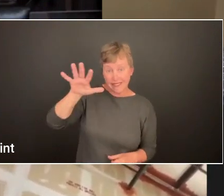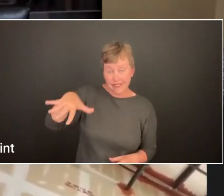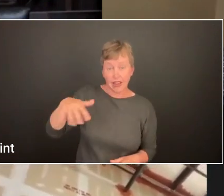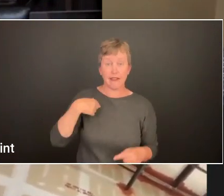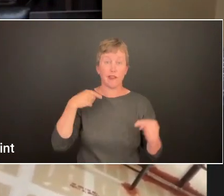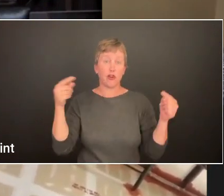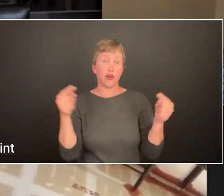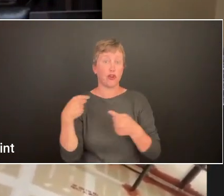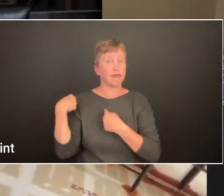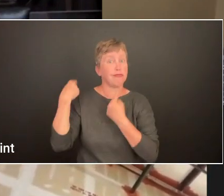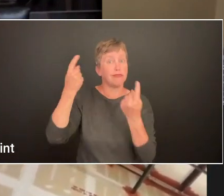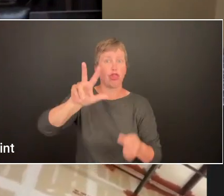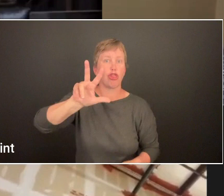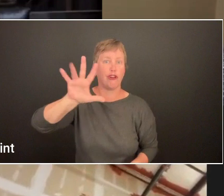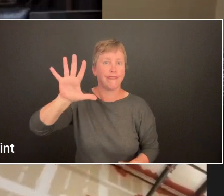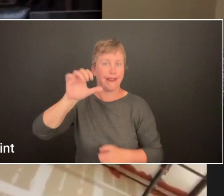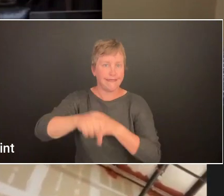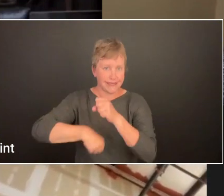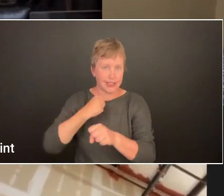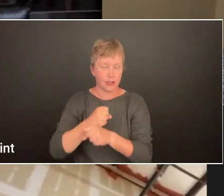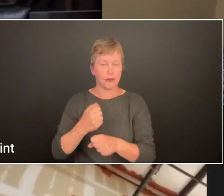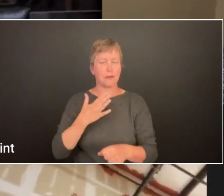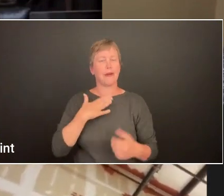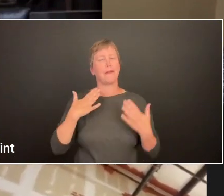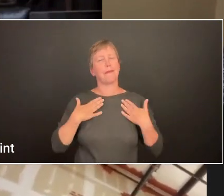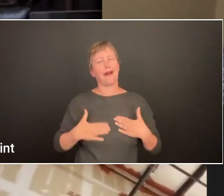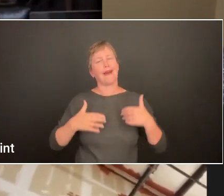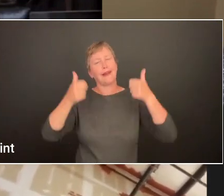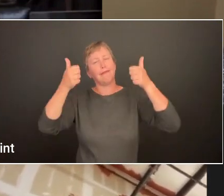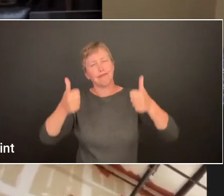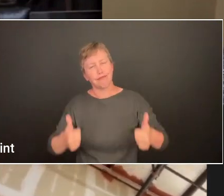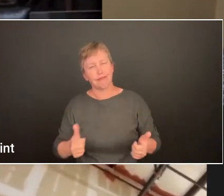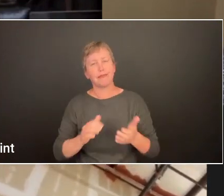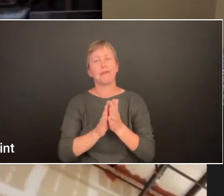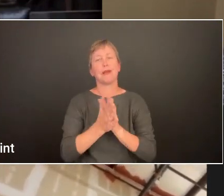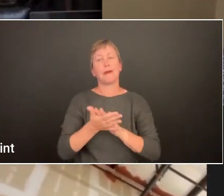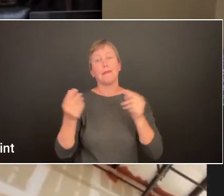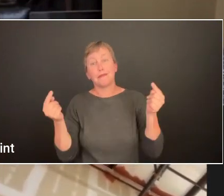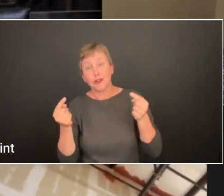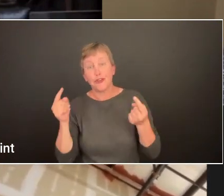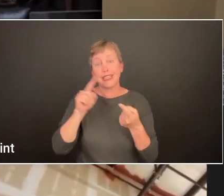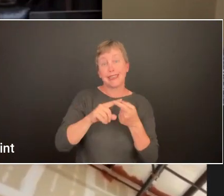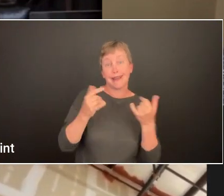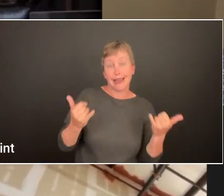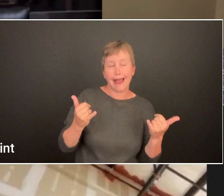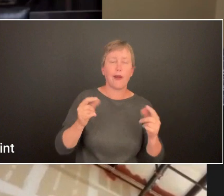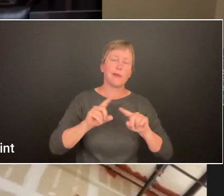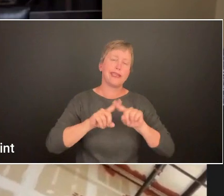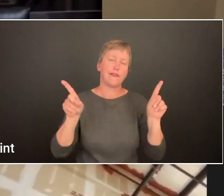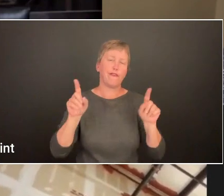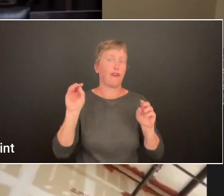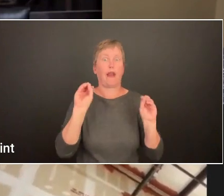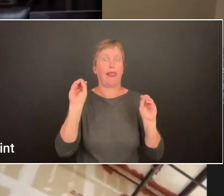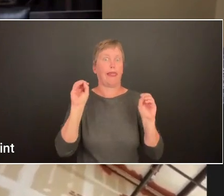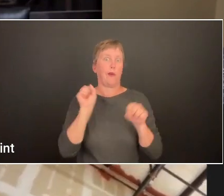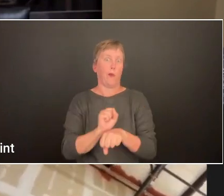side. Not, I'm 55 years old now. I've been injured for 35 years and nothing works the same as it